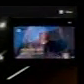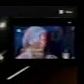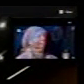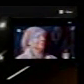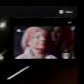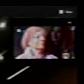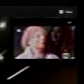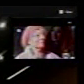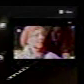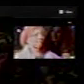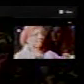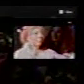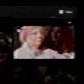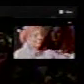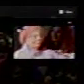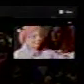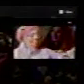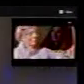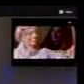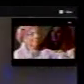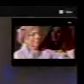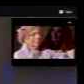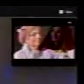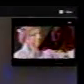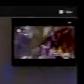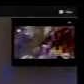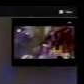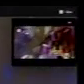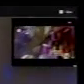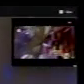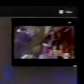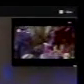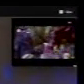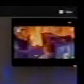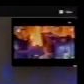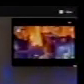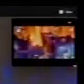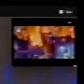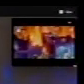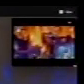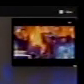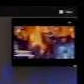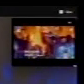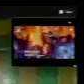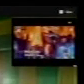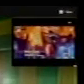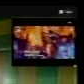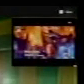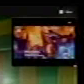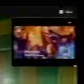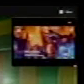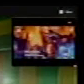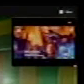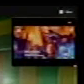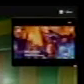you. The anointing will never dry up in your life.